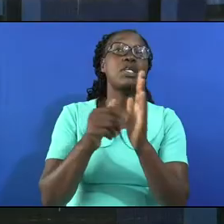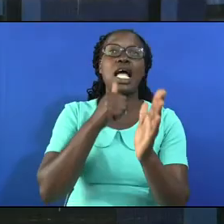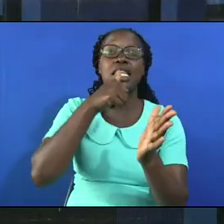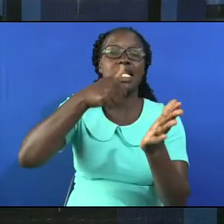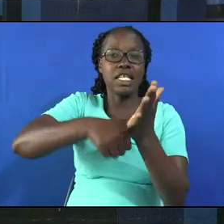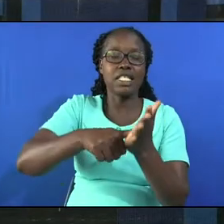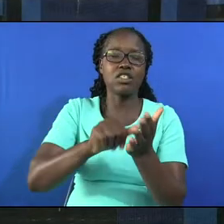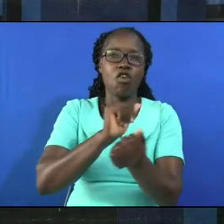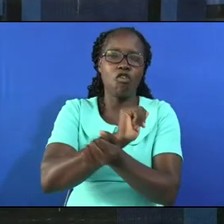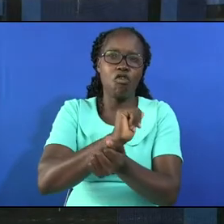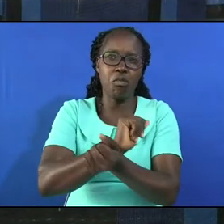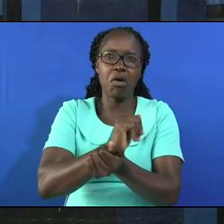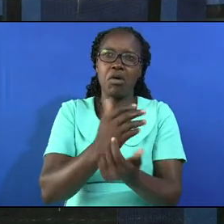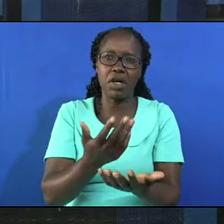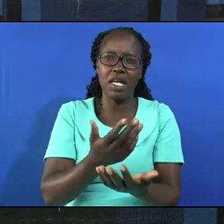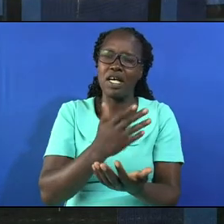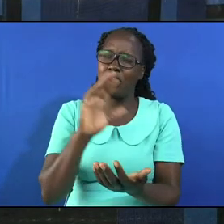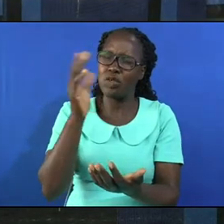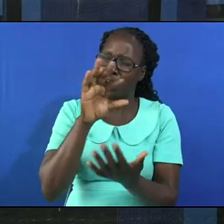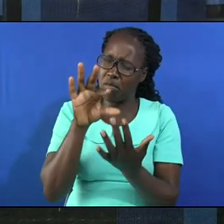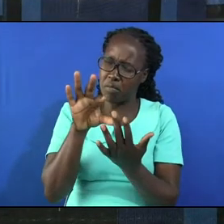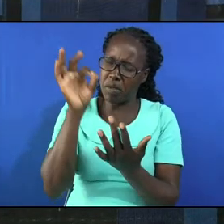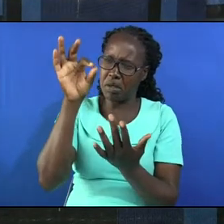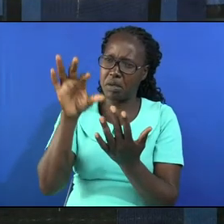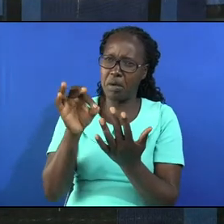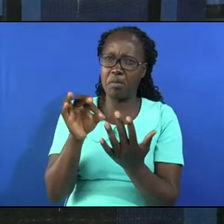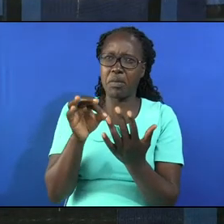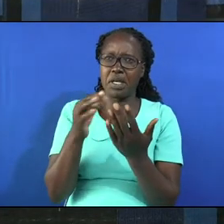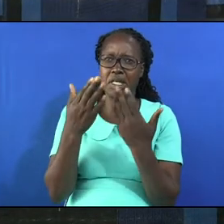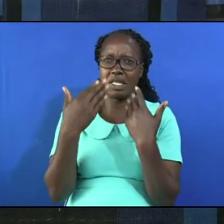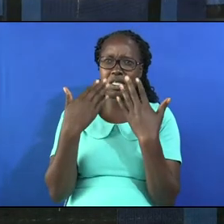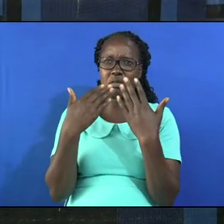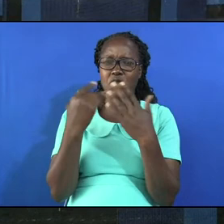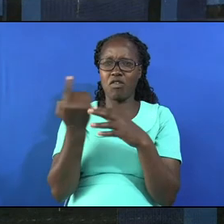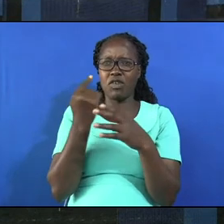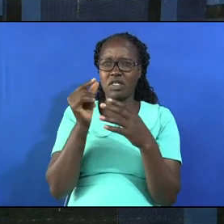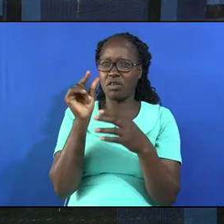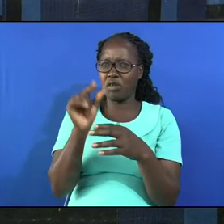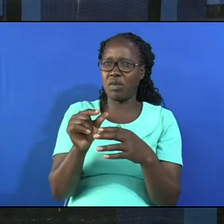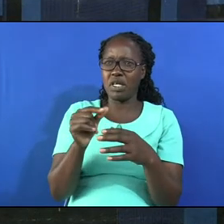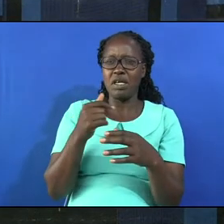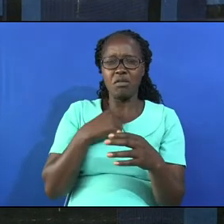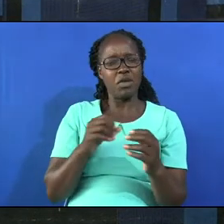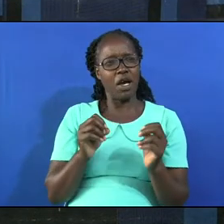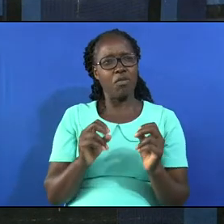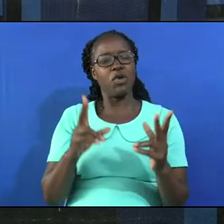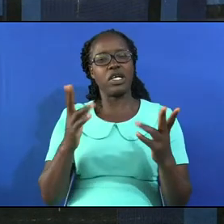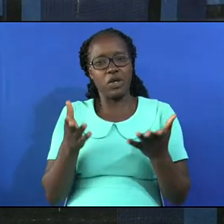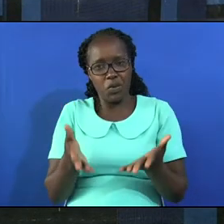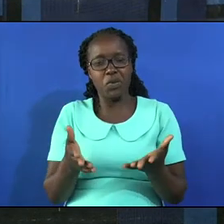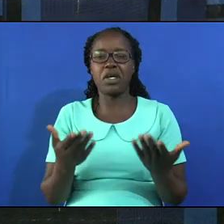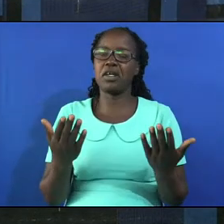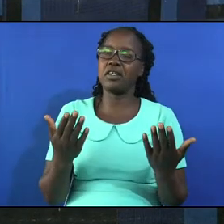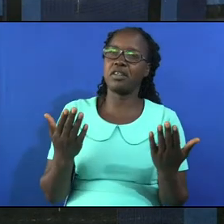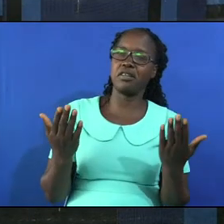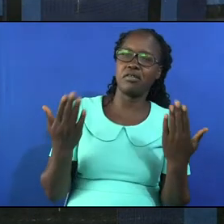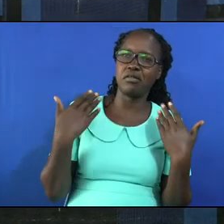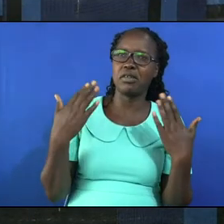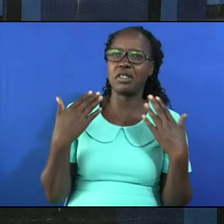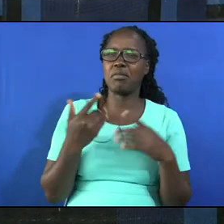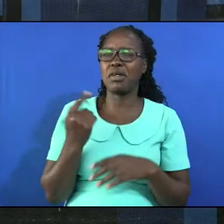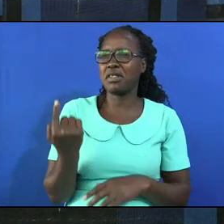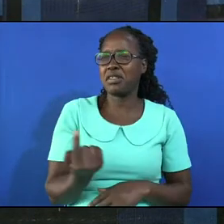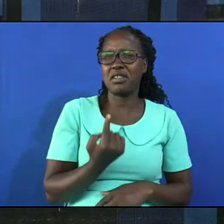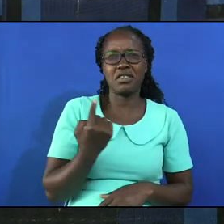letters of Apostle Paul, you don't pick the smell of a single person. I am okay. We are here in winter, but it's